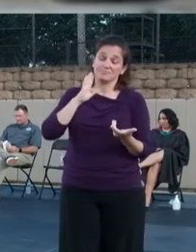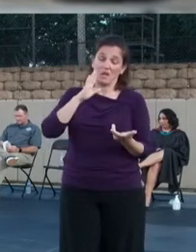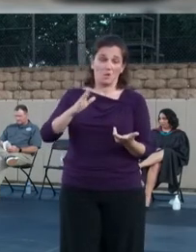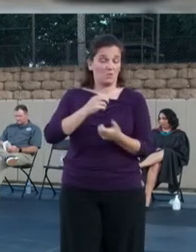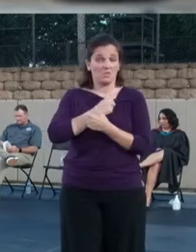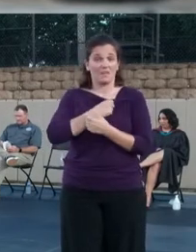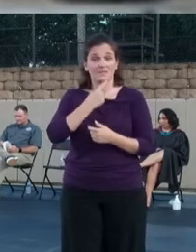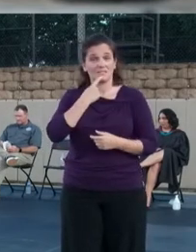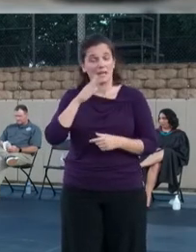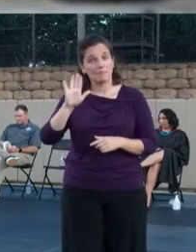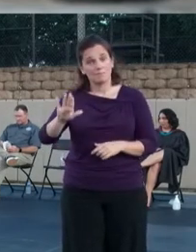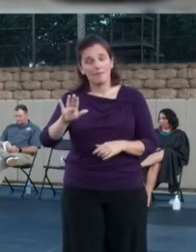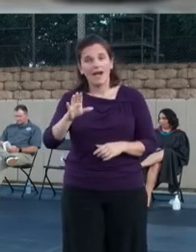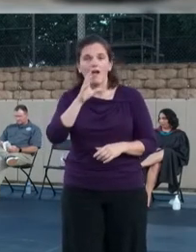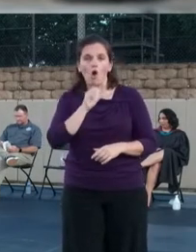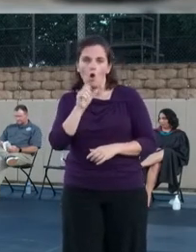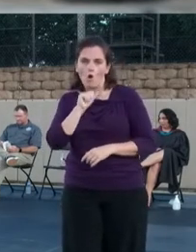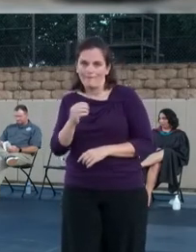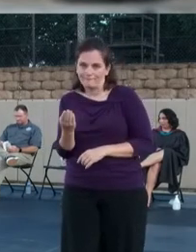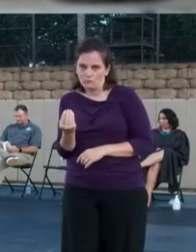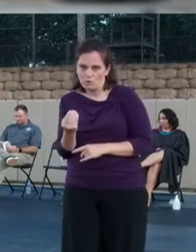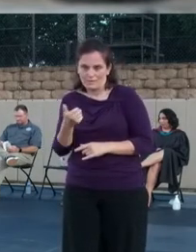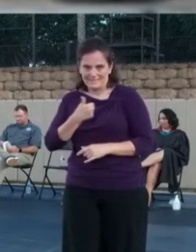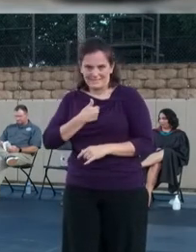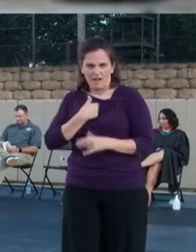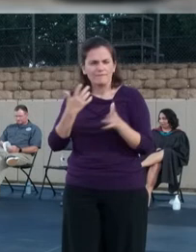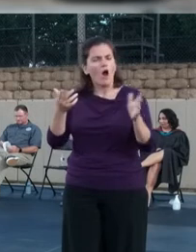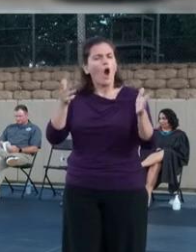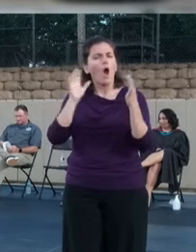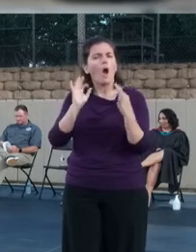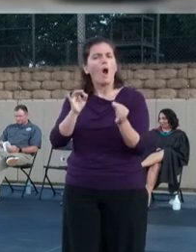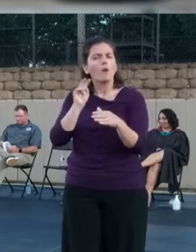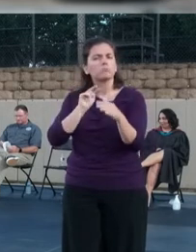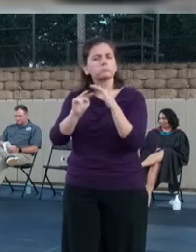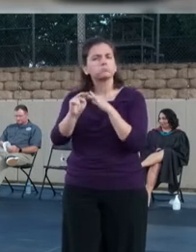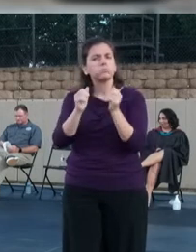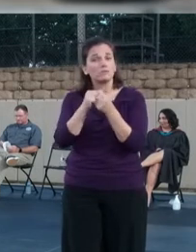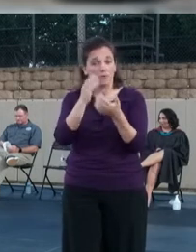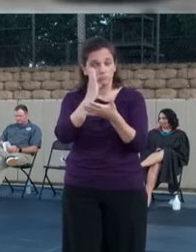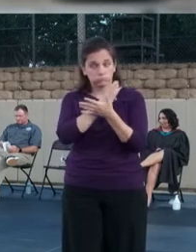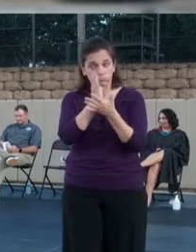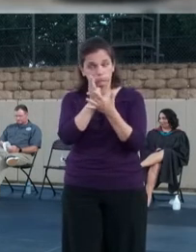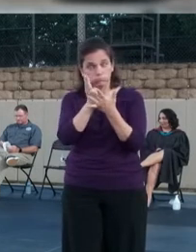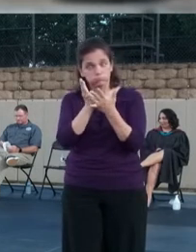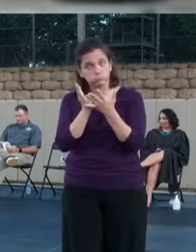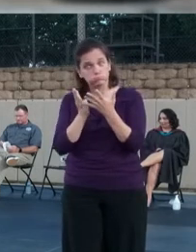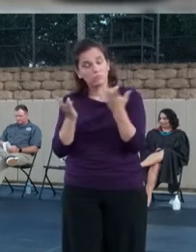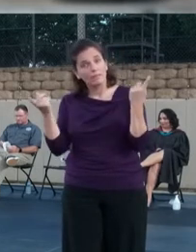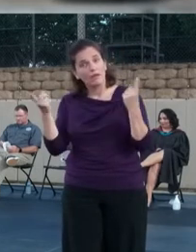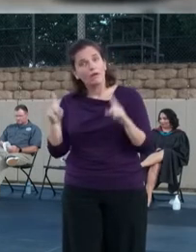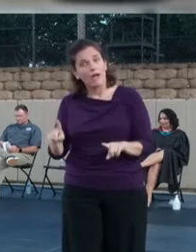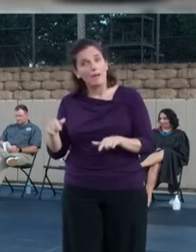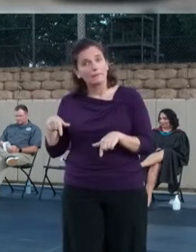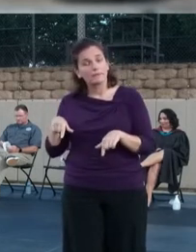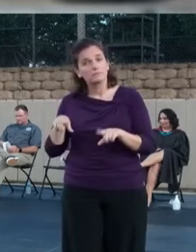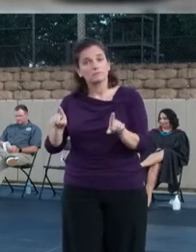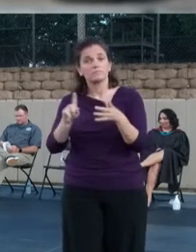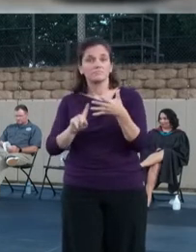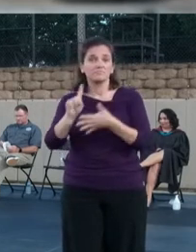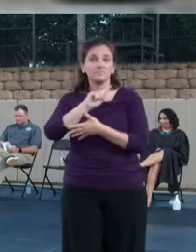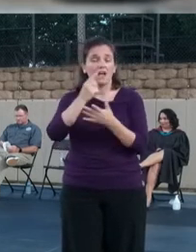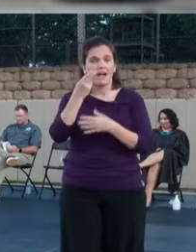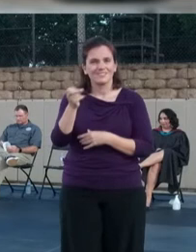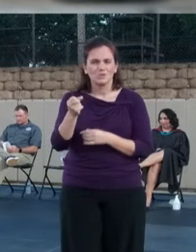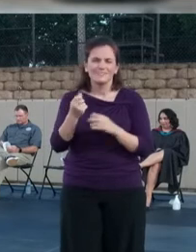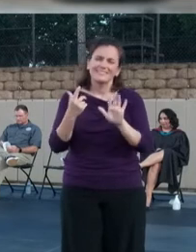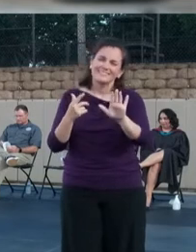my 14-year-old self perfectly forecasted the sequence of events in my high school career, I'll admit I